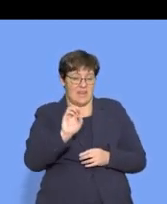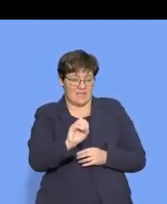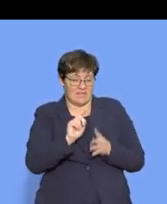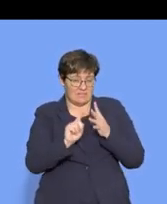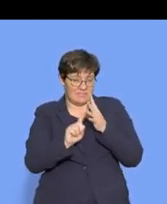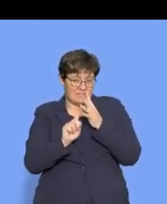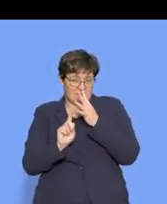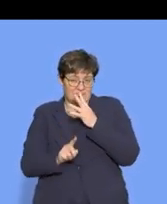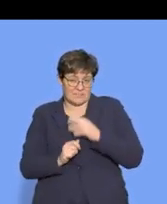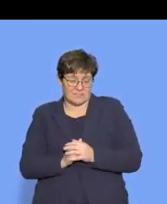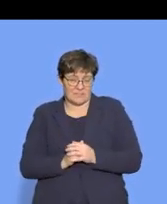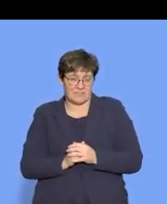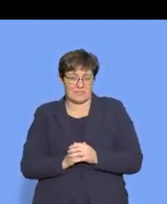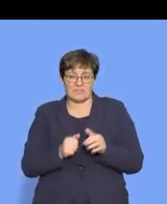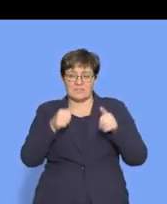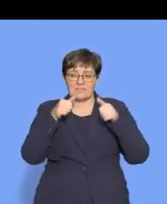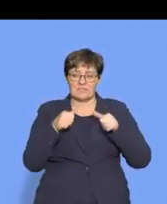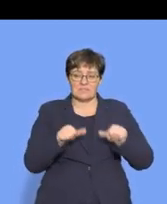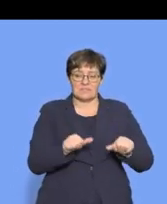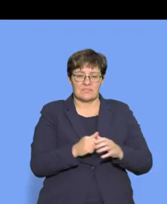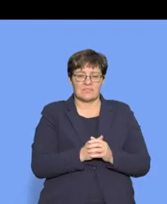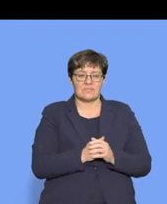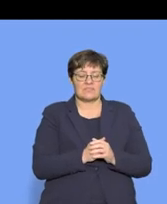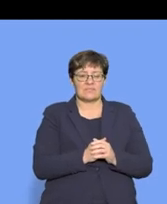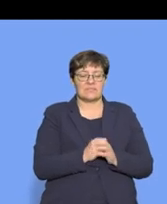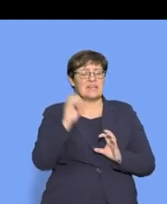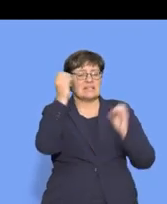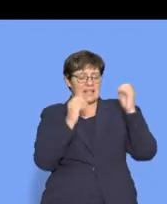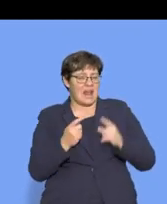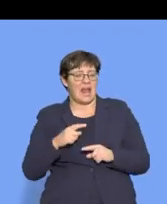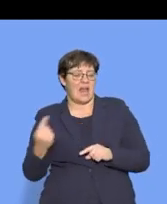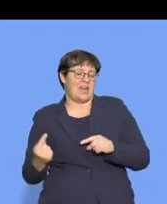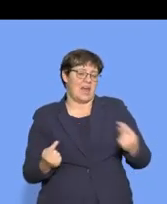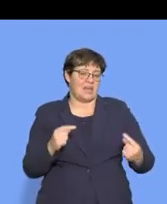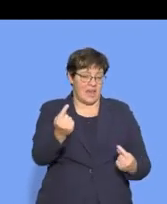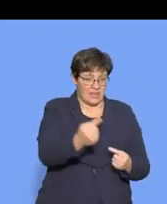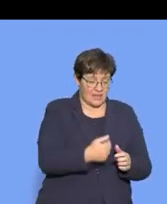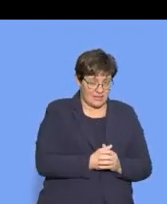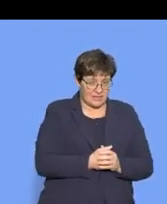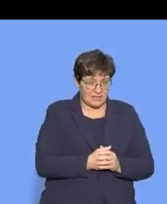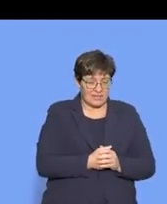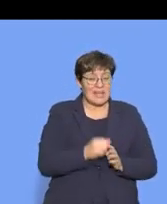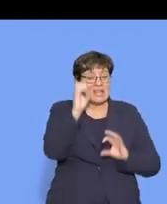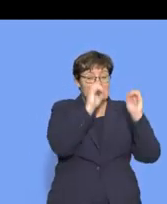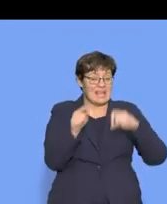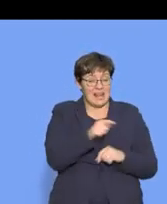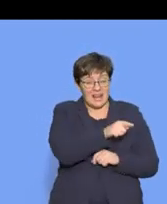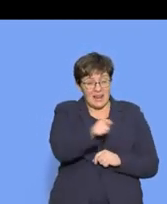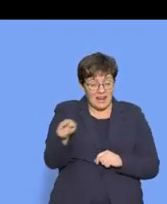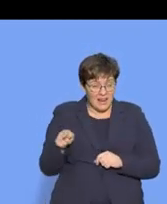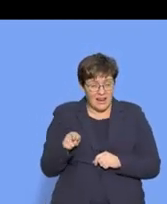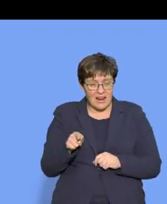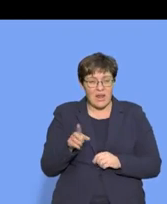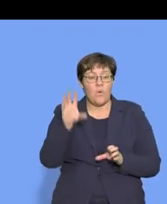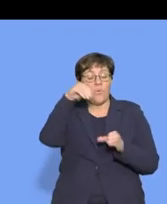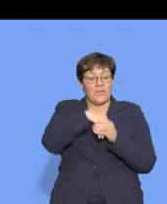Next thing we're getting to is the rest of the cells. Okay, and all of these cells inside the leaf